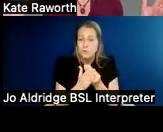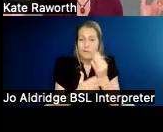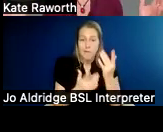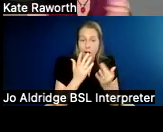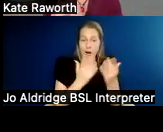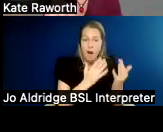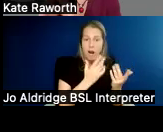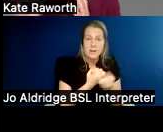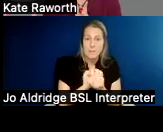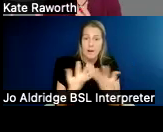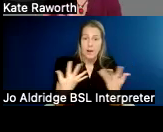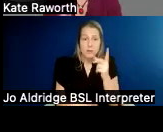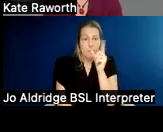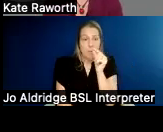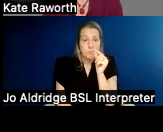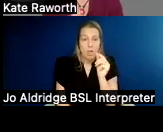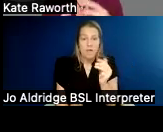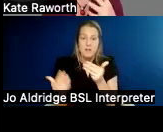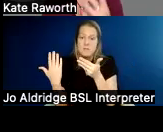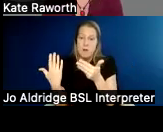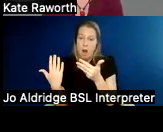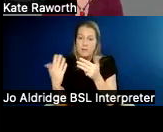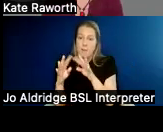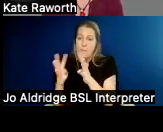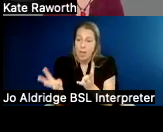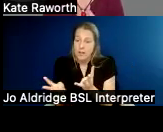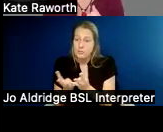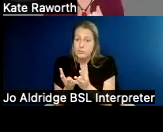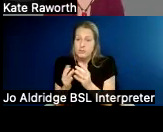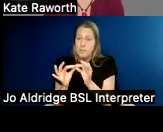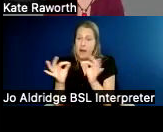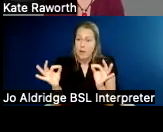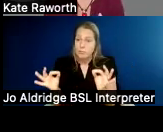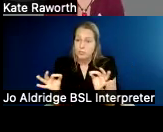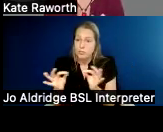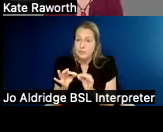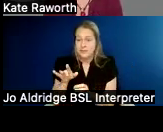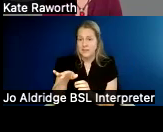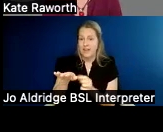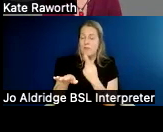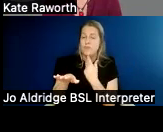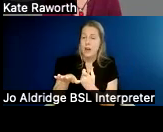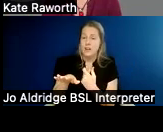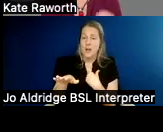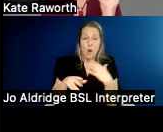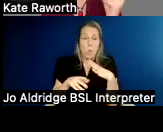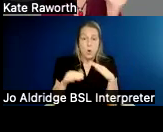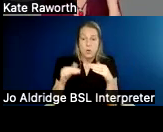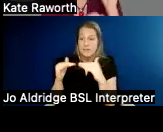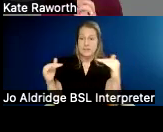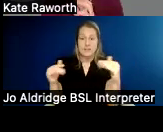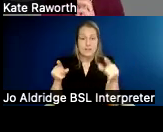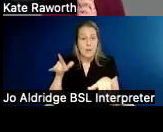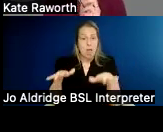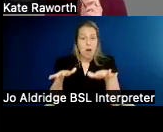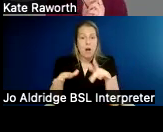planetary boundaries. We can see it there in the red. I wanted to also quantify as much as possible the social foundation. And we can see